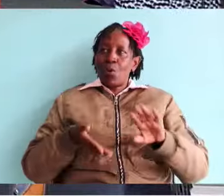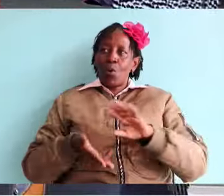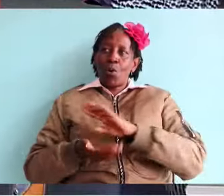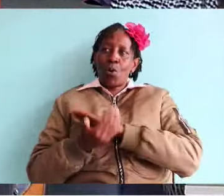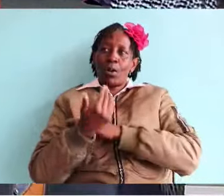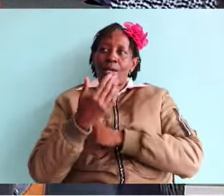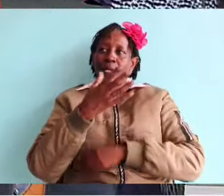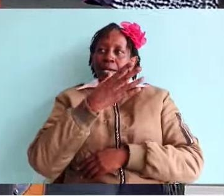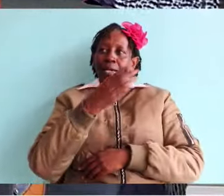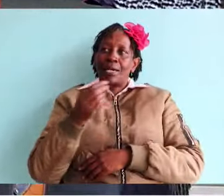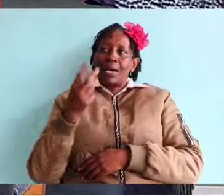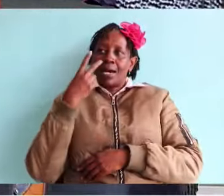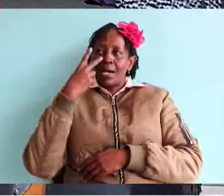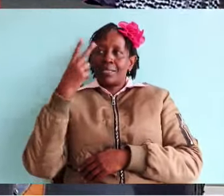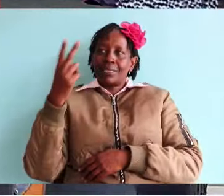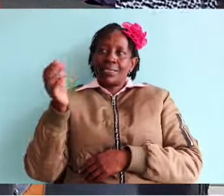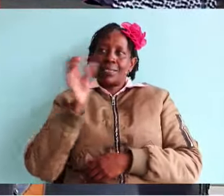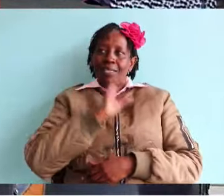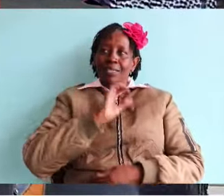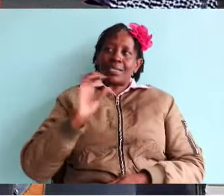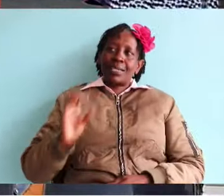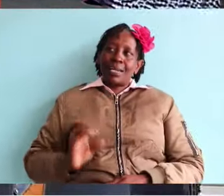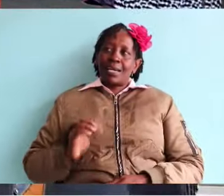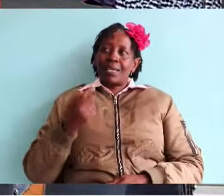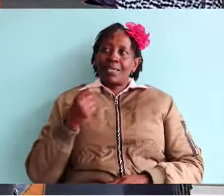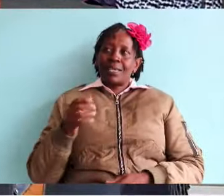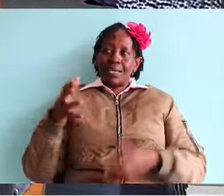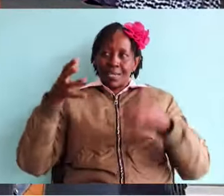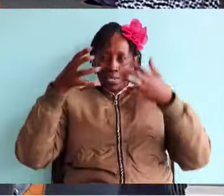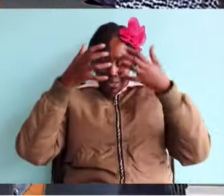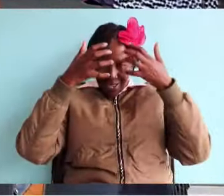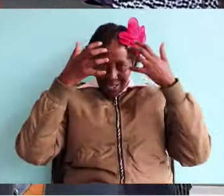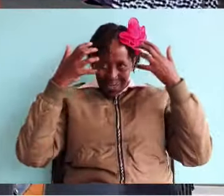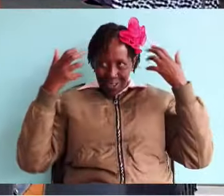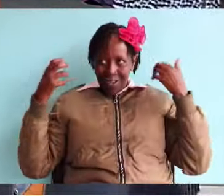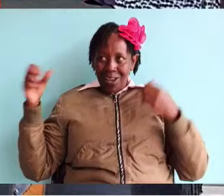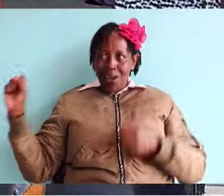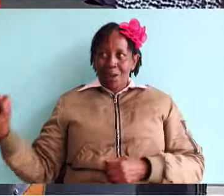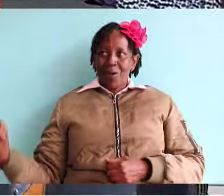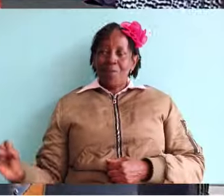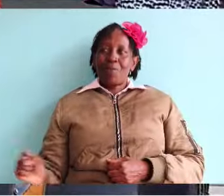Jesus, and see this crown